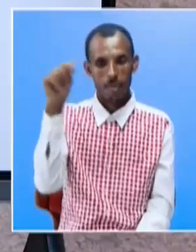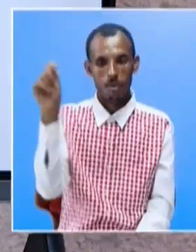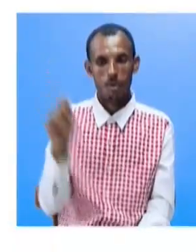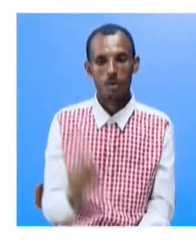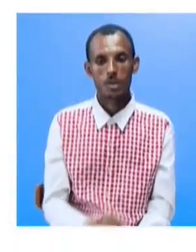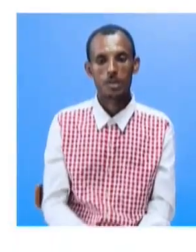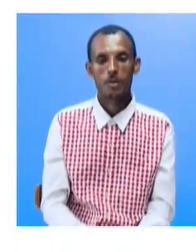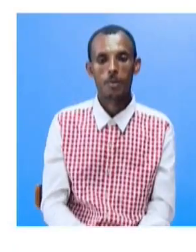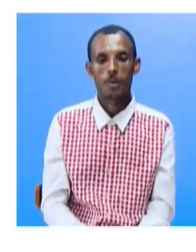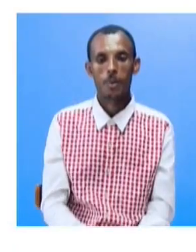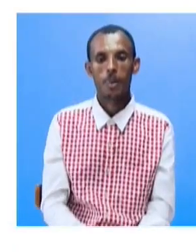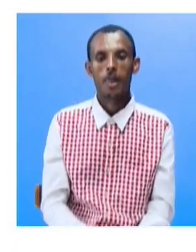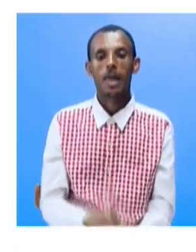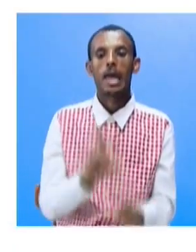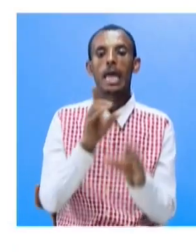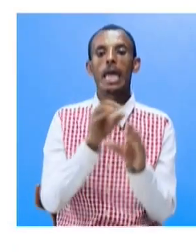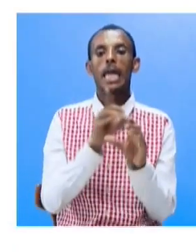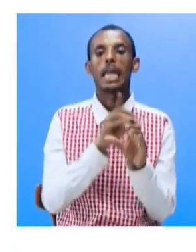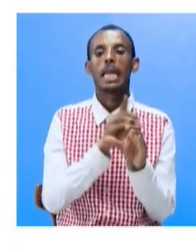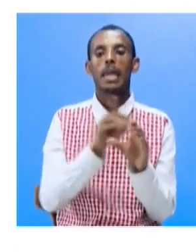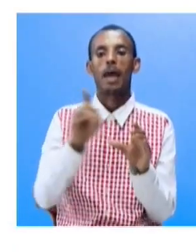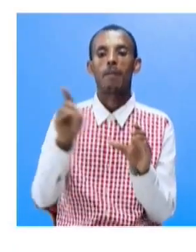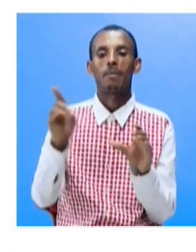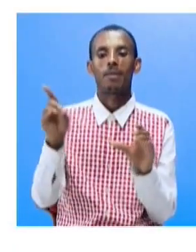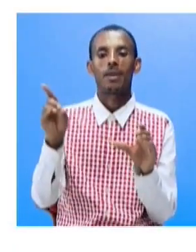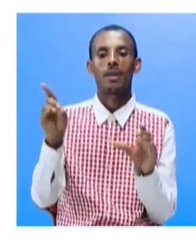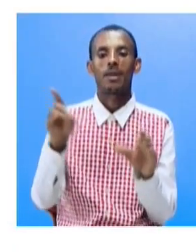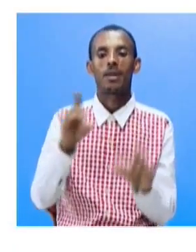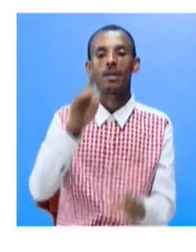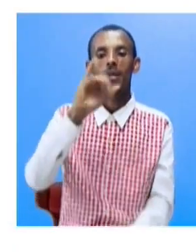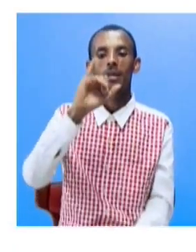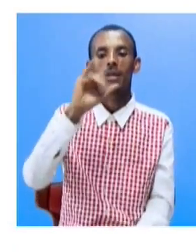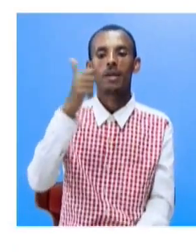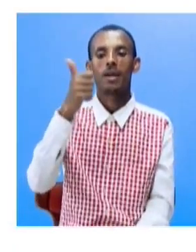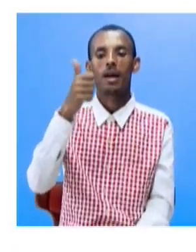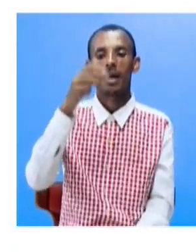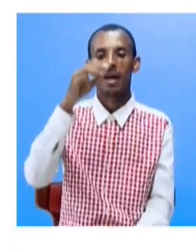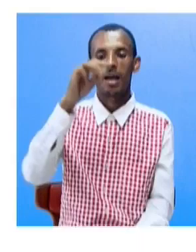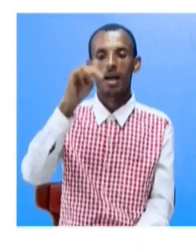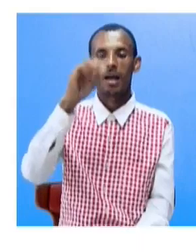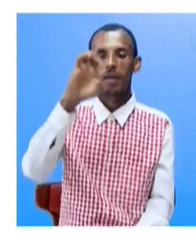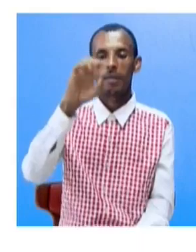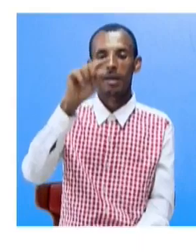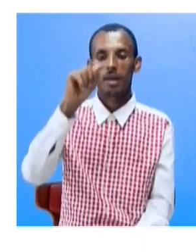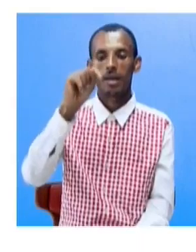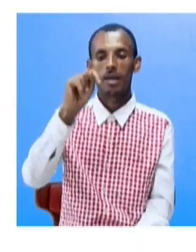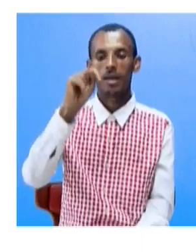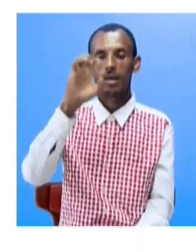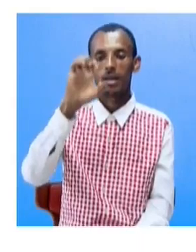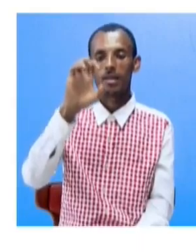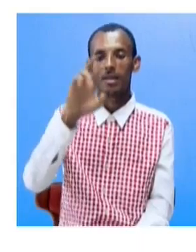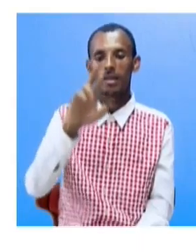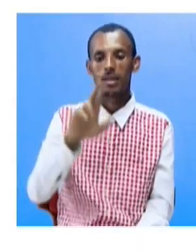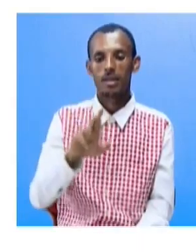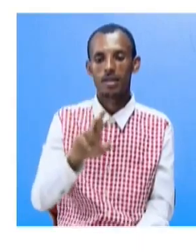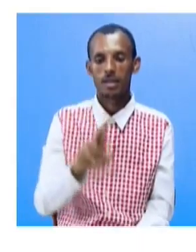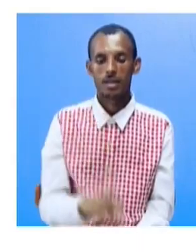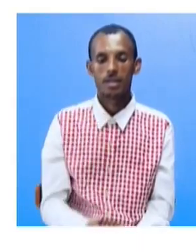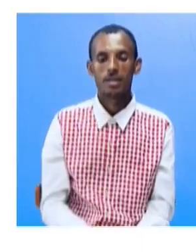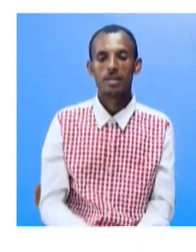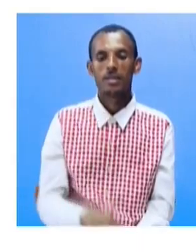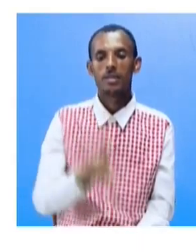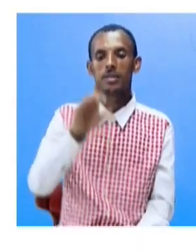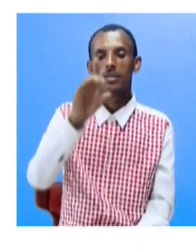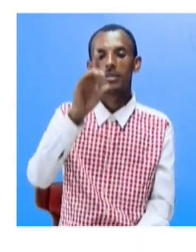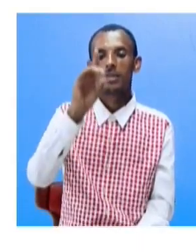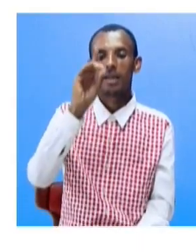Diameter of circle. we use symbol D for diameter,